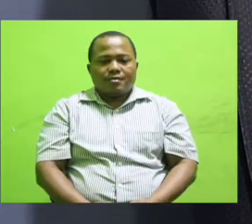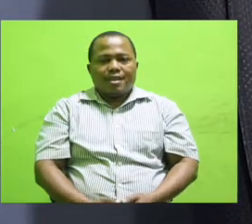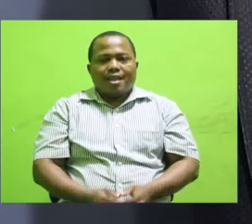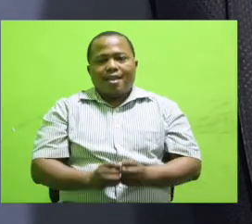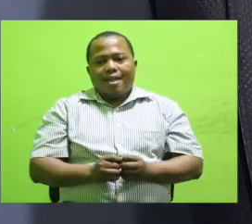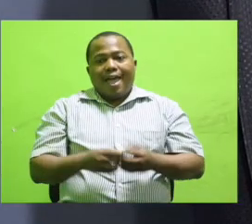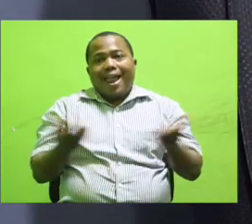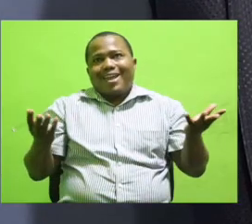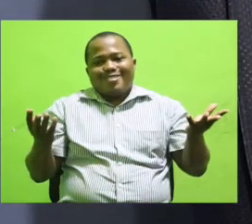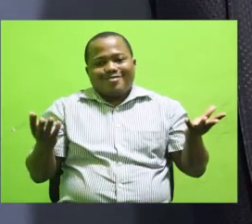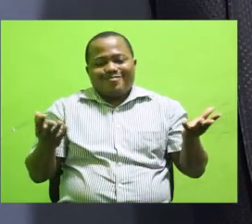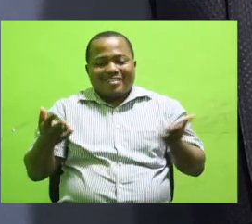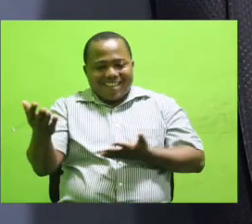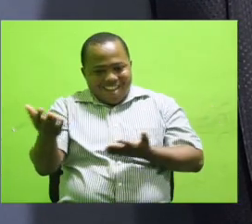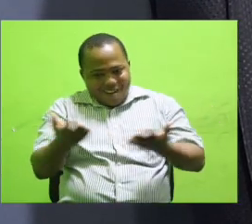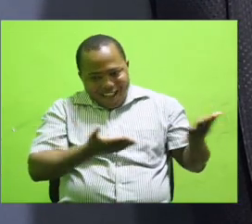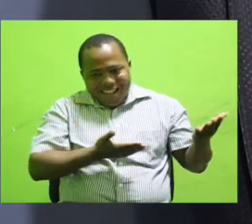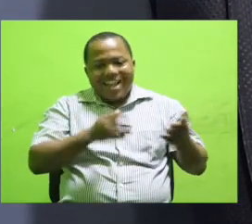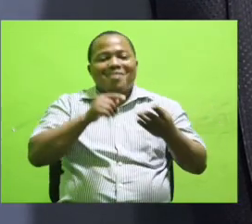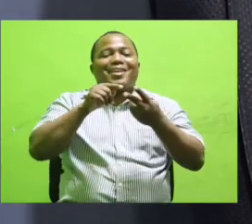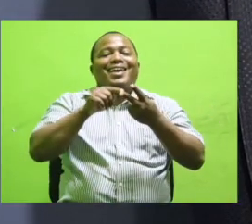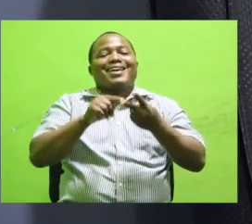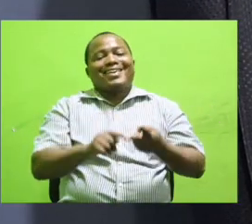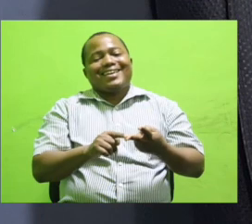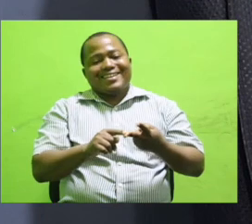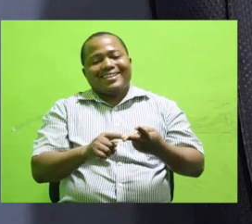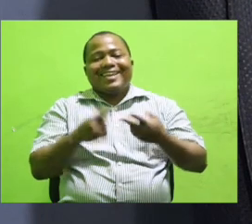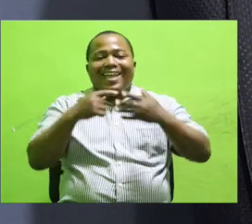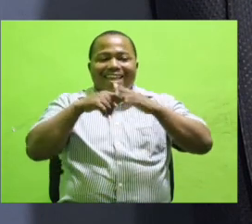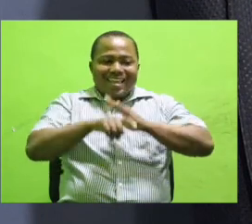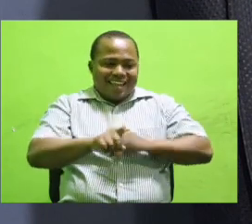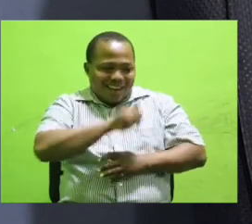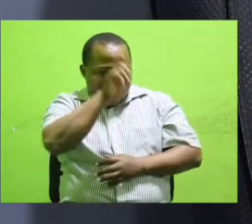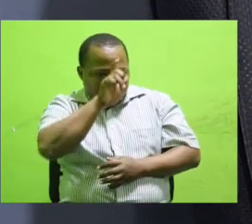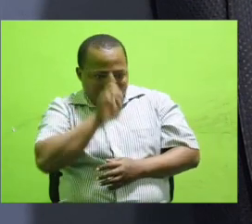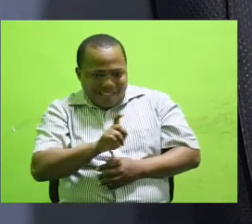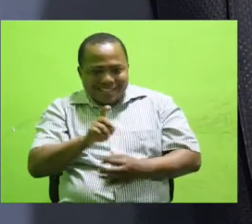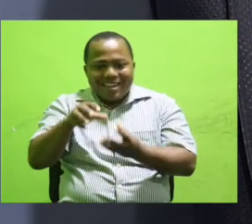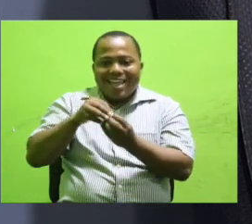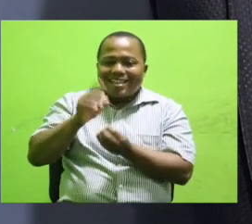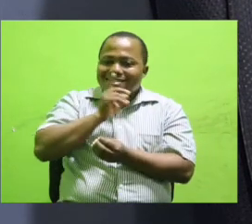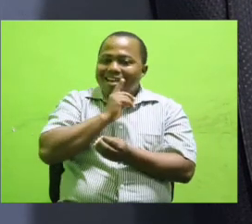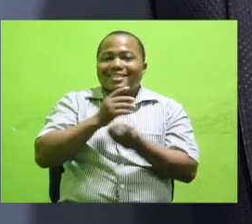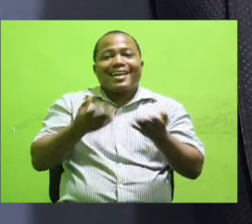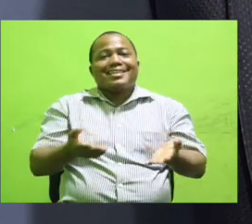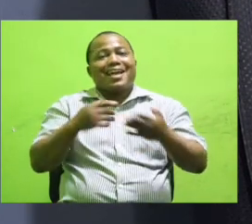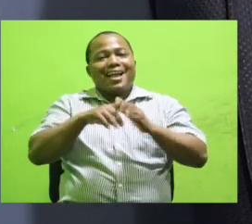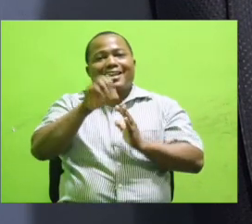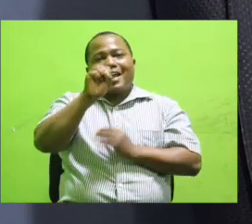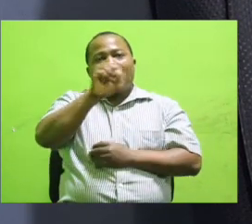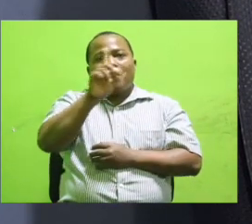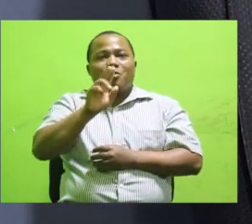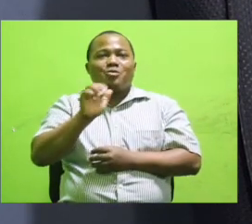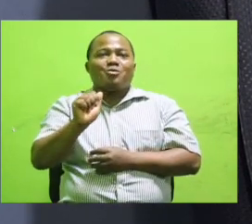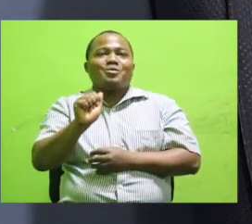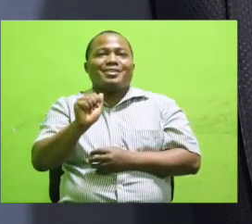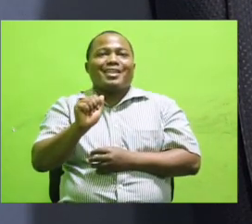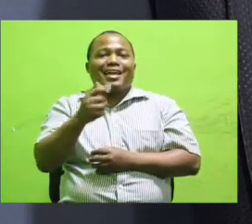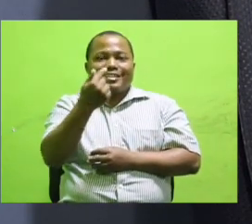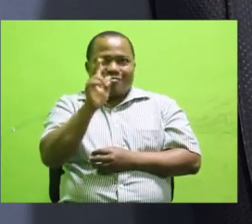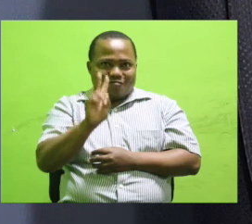Hello and welcome again to the question and answer session here on SUZA TV. You're going to be with